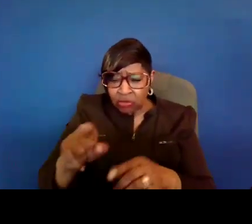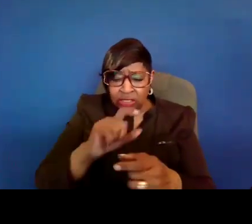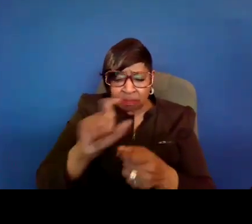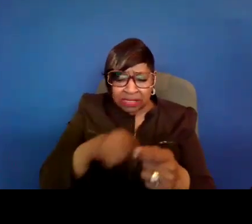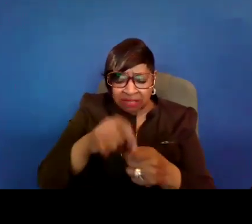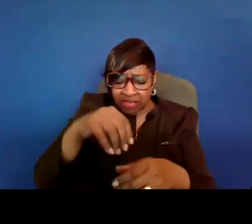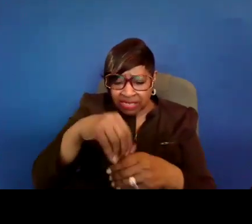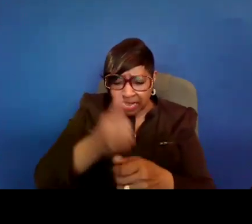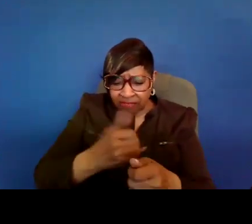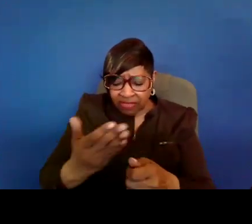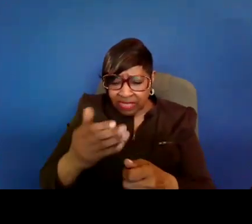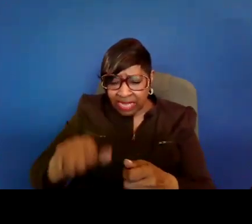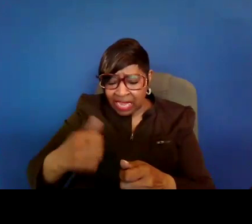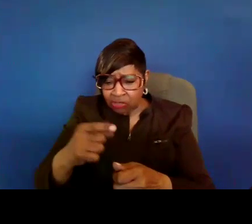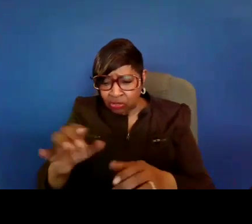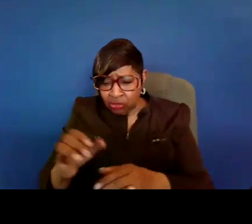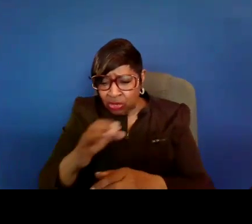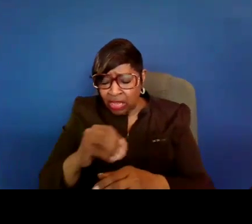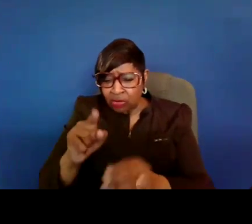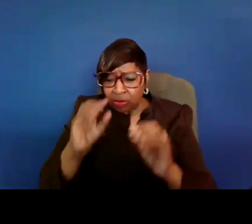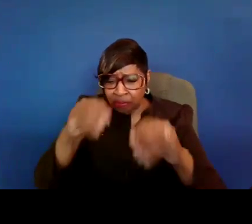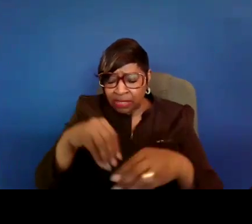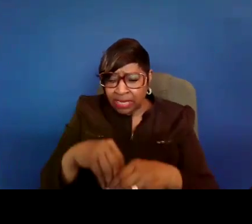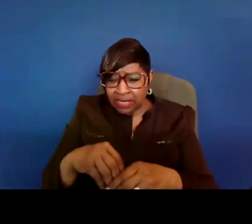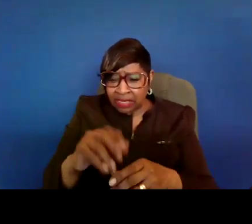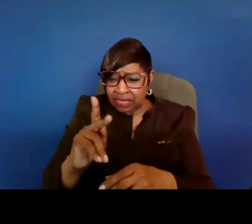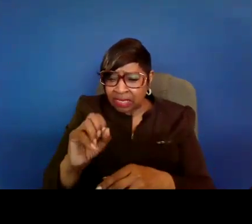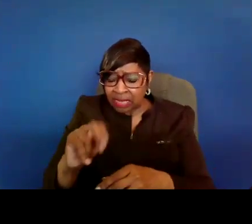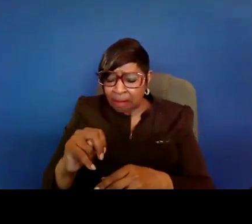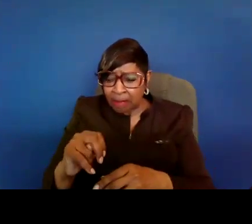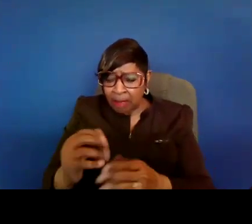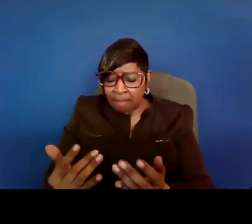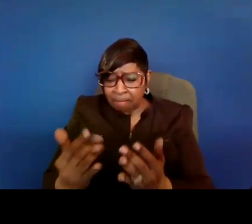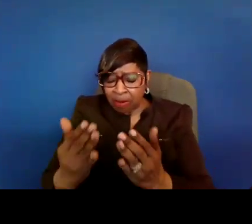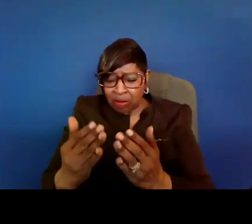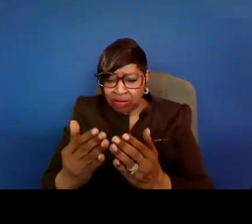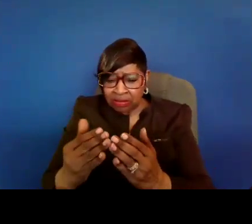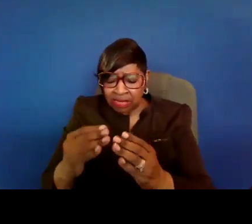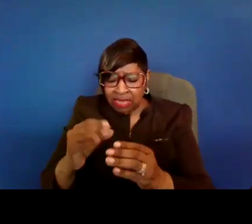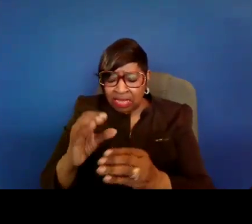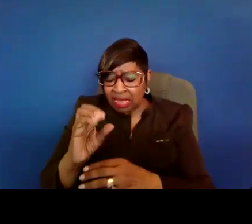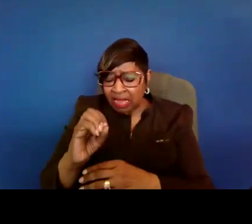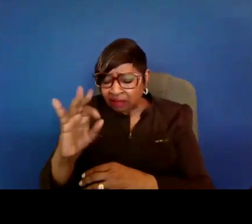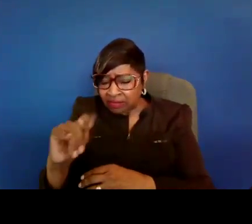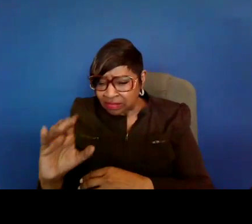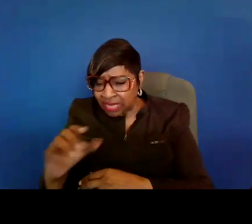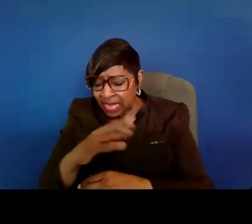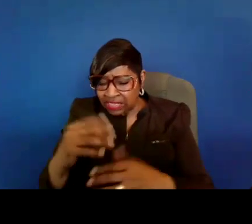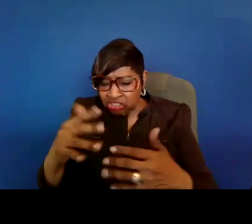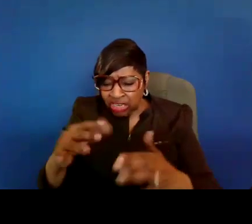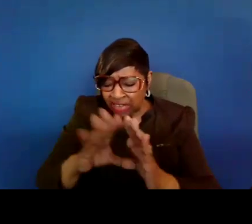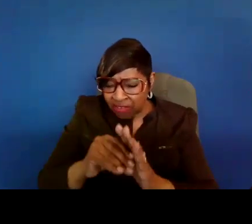you do, and you just put in a current Ken Burns effect and a shaky video, like I can't even see your picture type of thing.